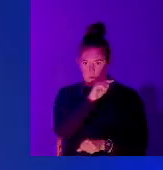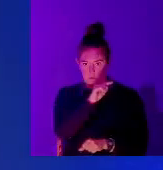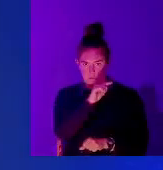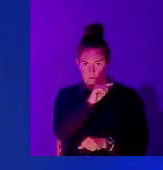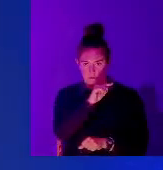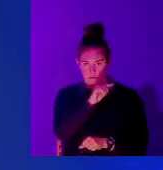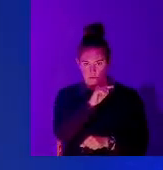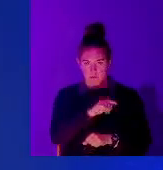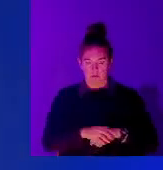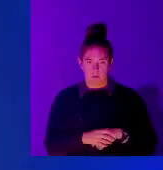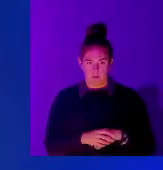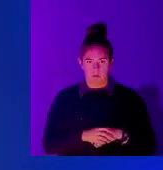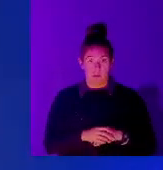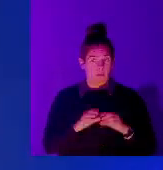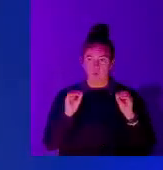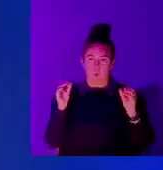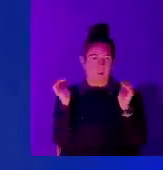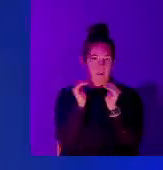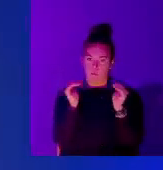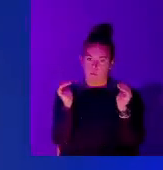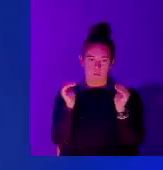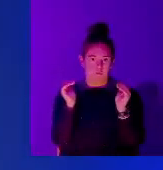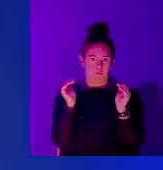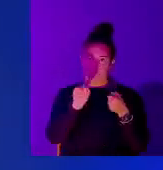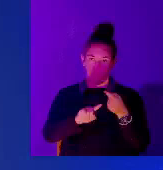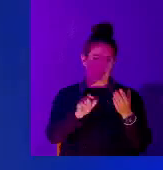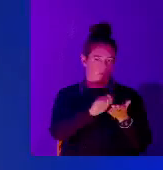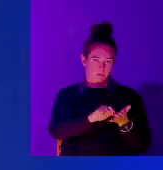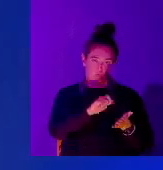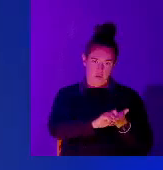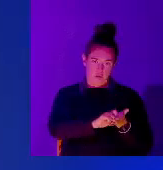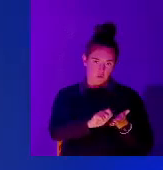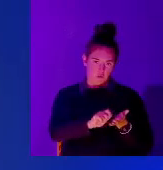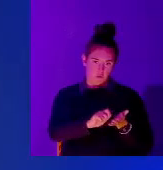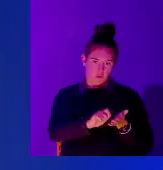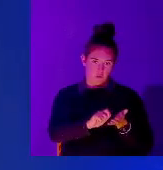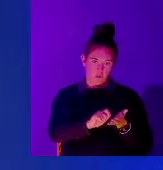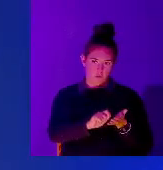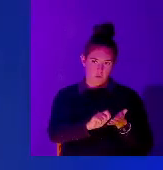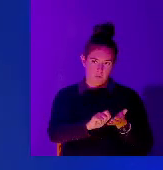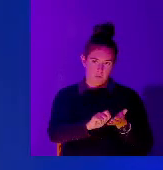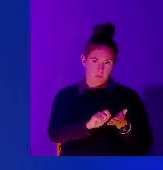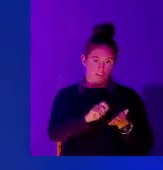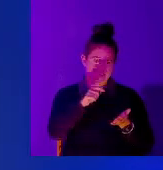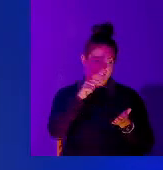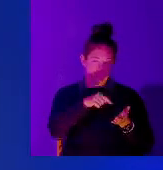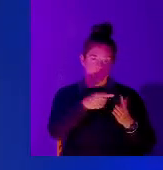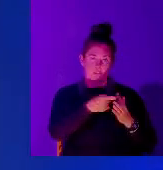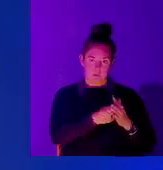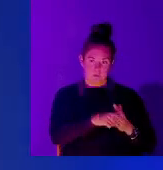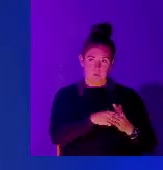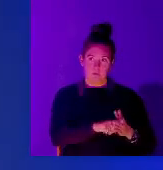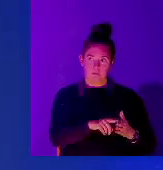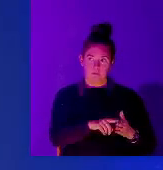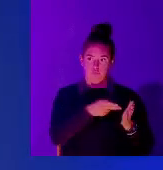no equal to Scripture as the source of truth.